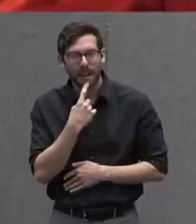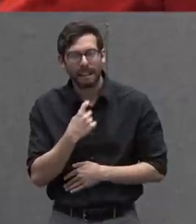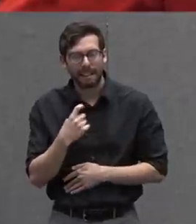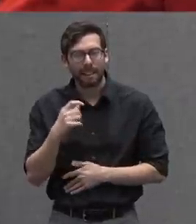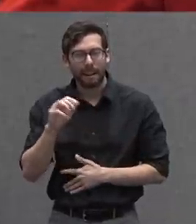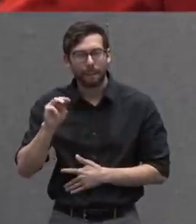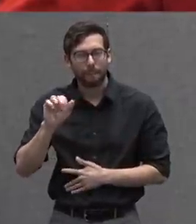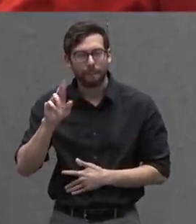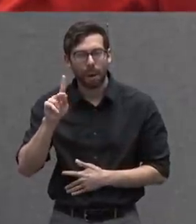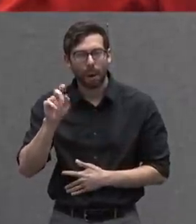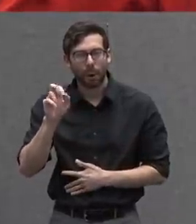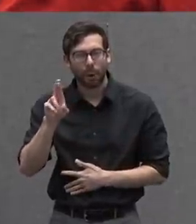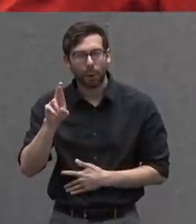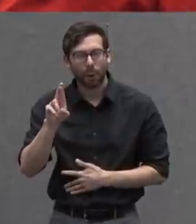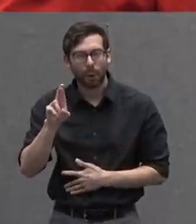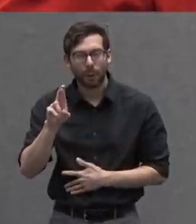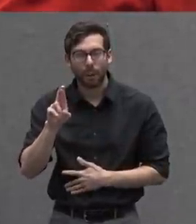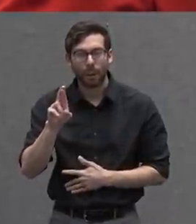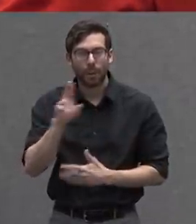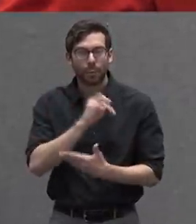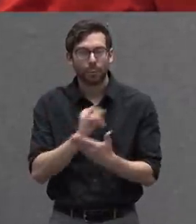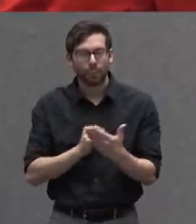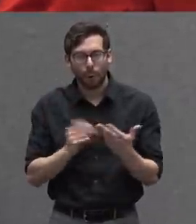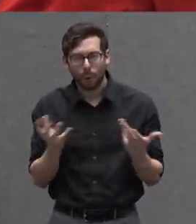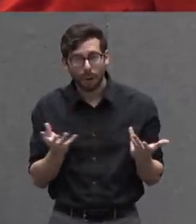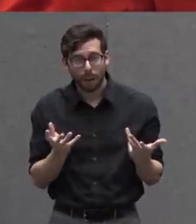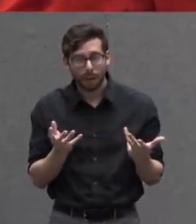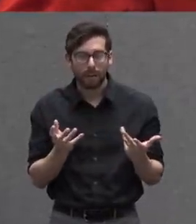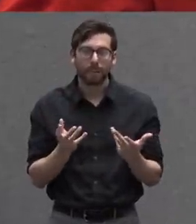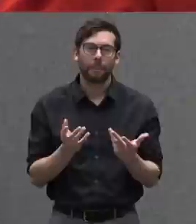drew a boat.